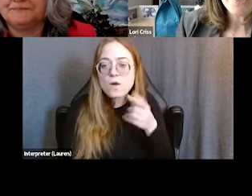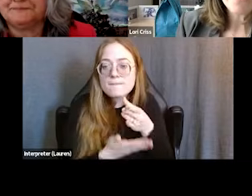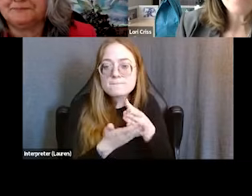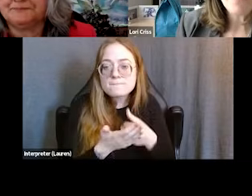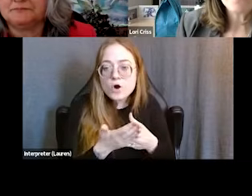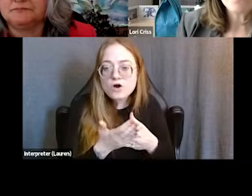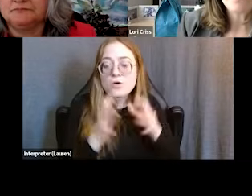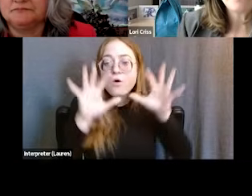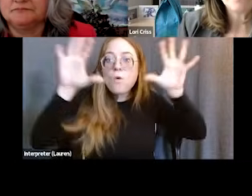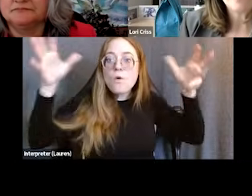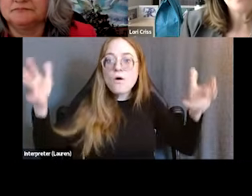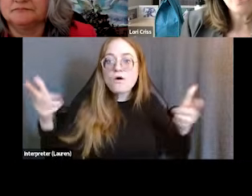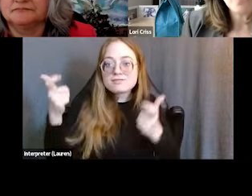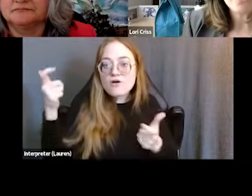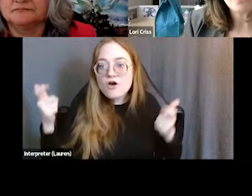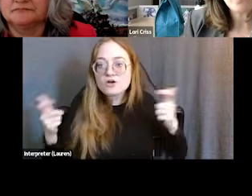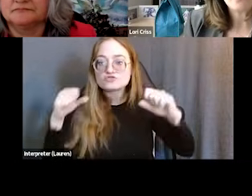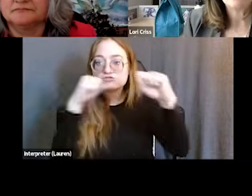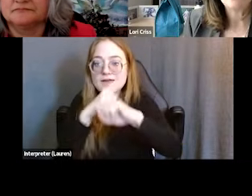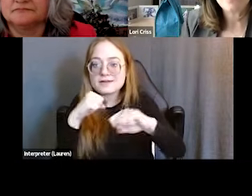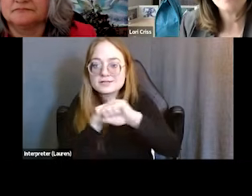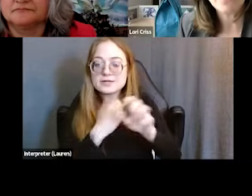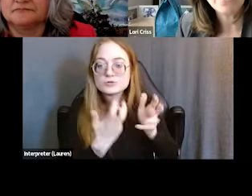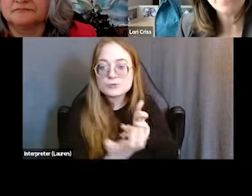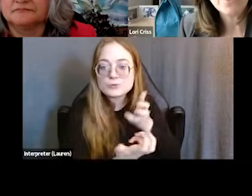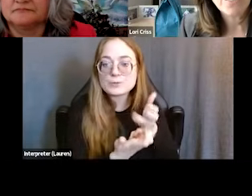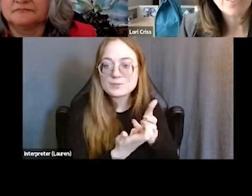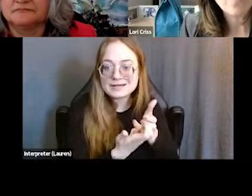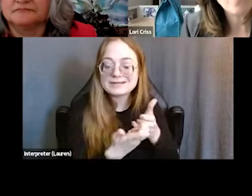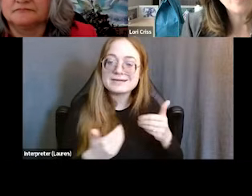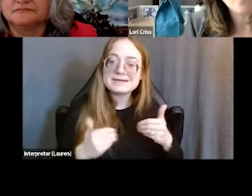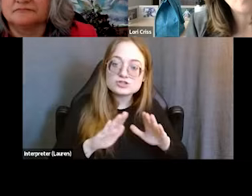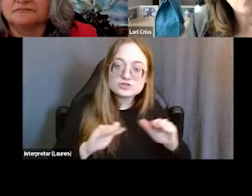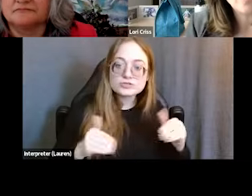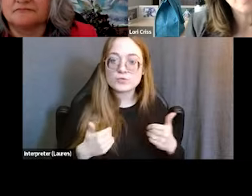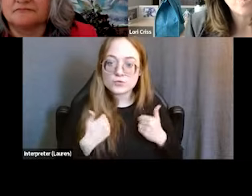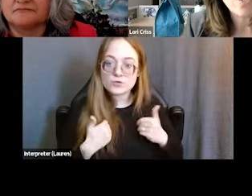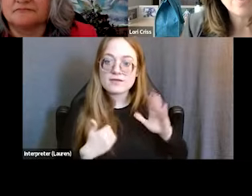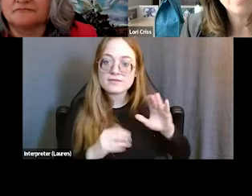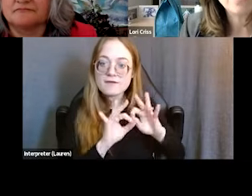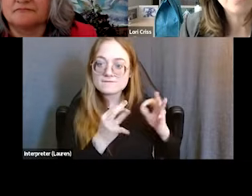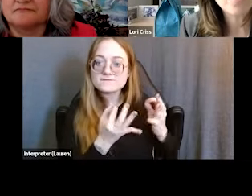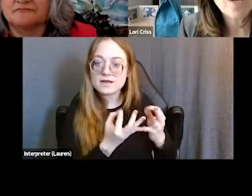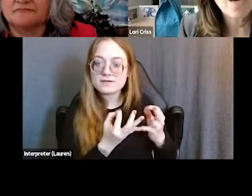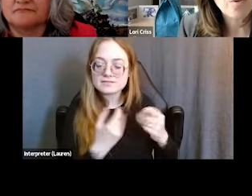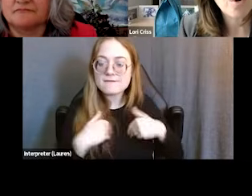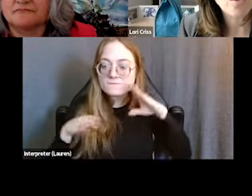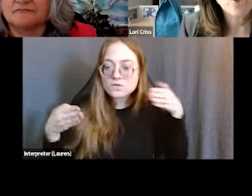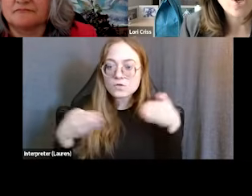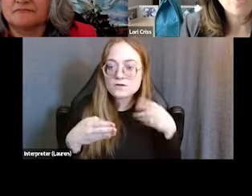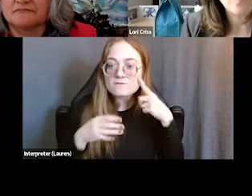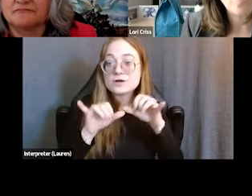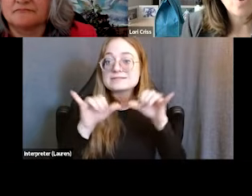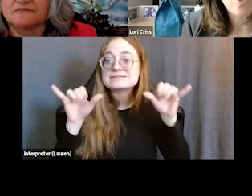strategy to meet the needs of children, youth, and families. There's a focus on this systems of care